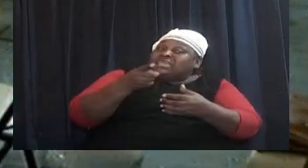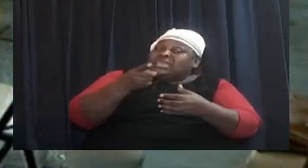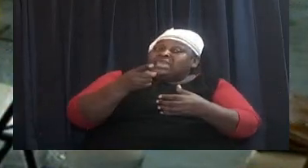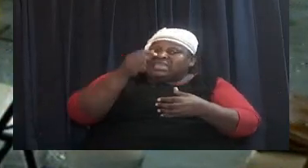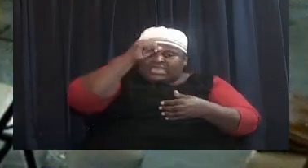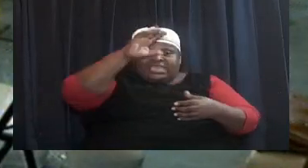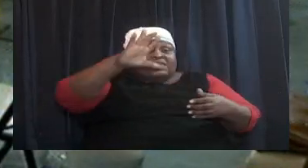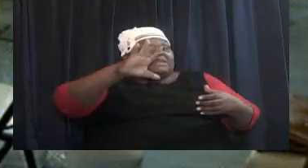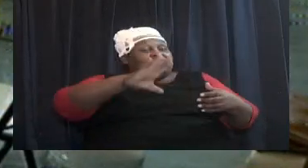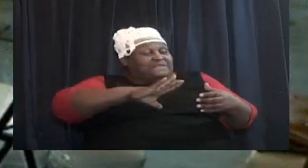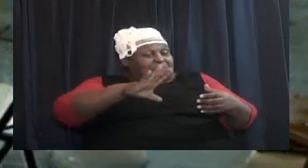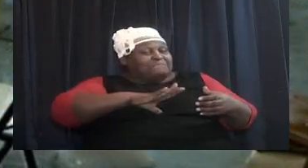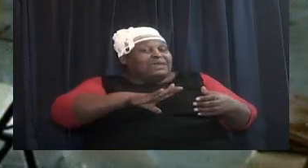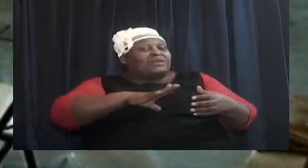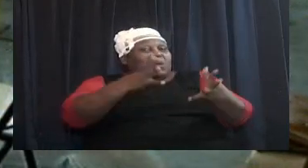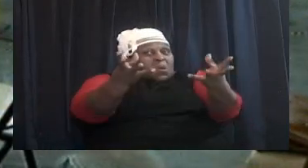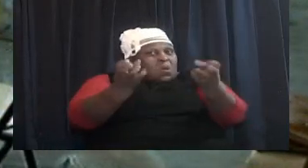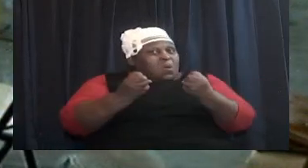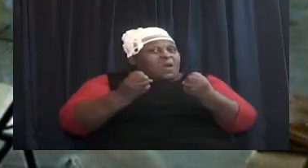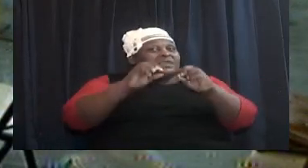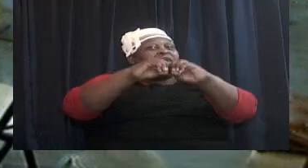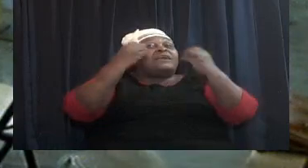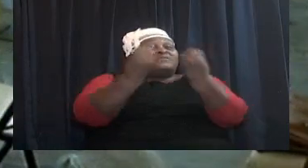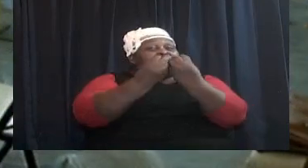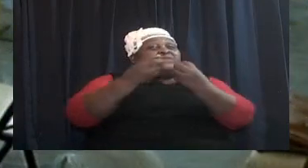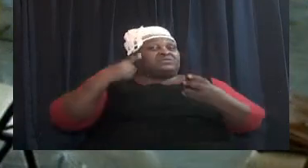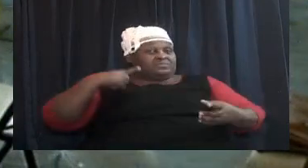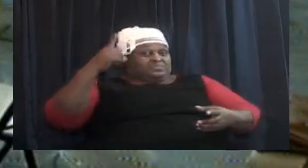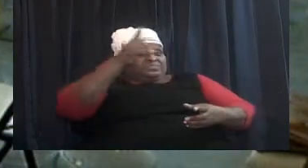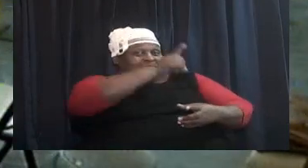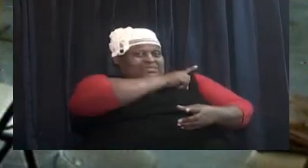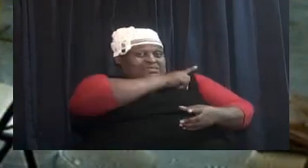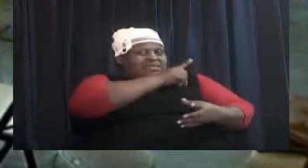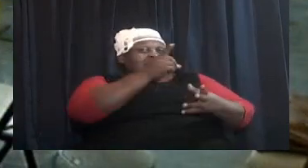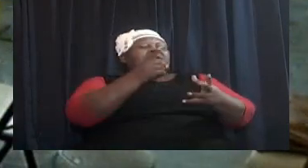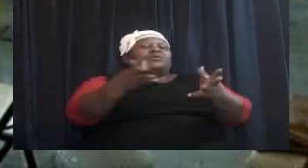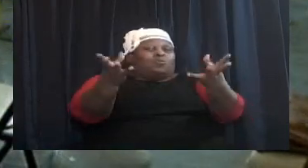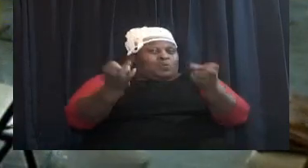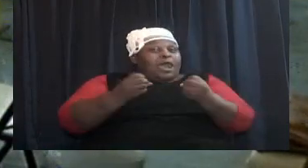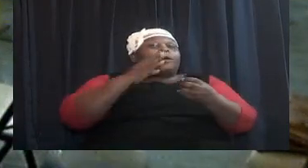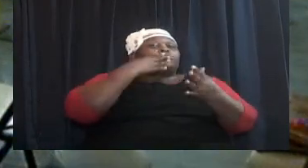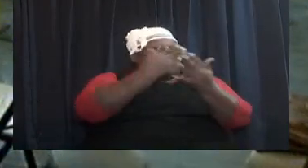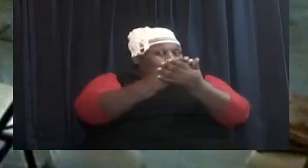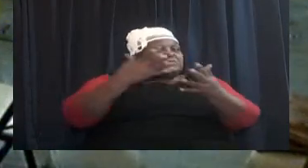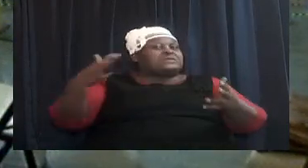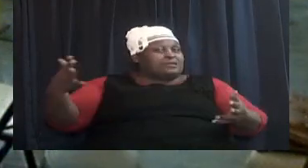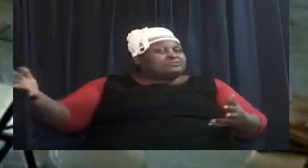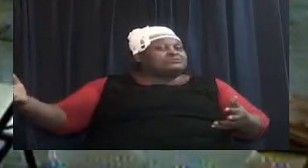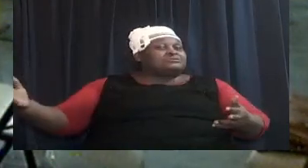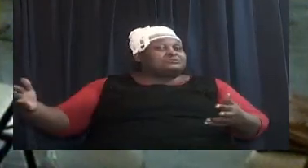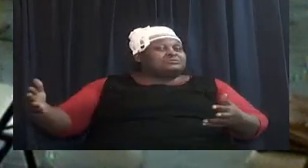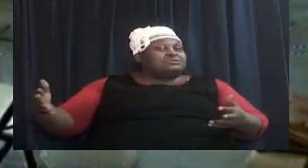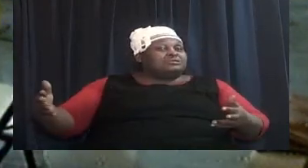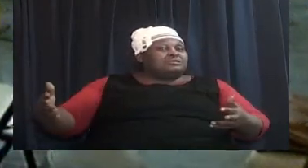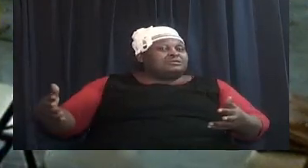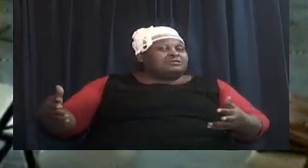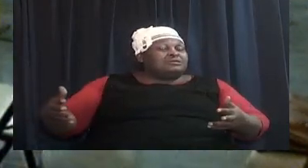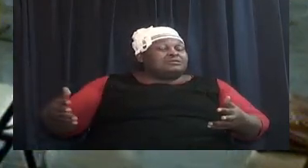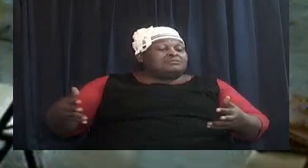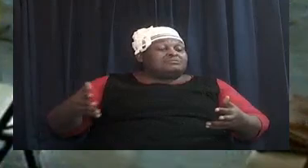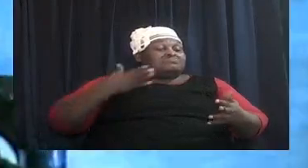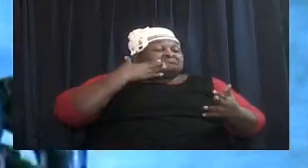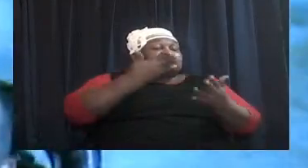the office of a deacon, he desire a good thing. So these are good things that we must